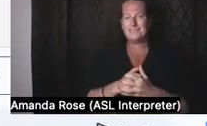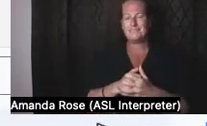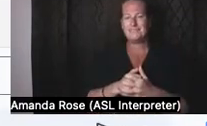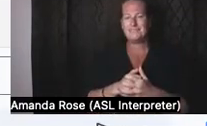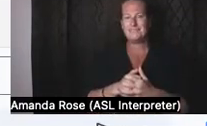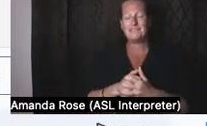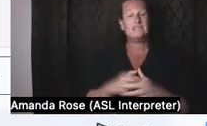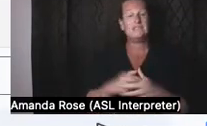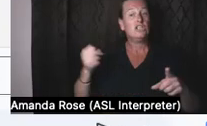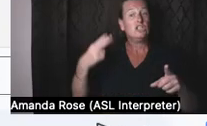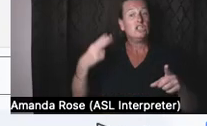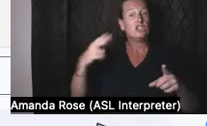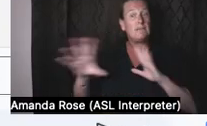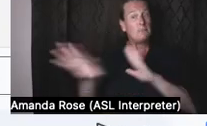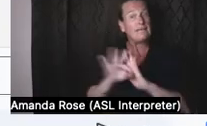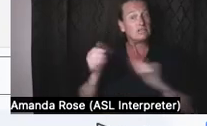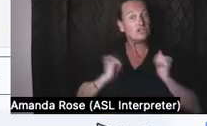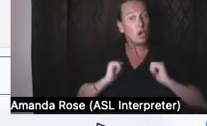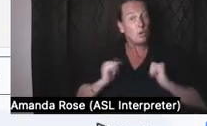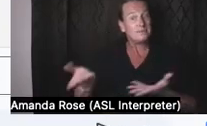and she picks the shows.